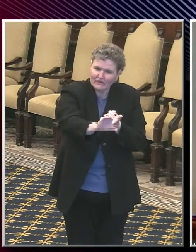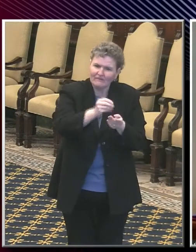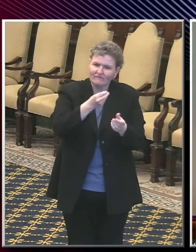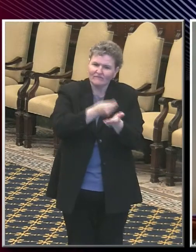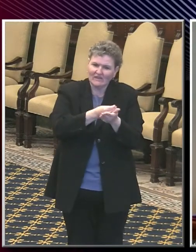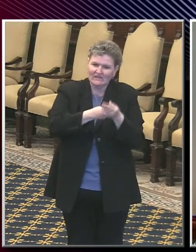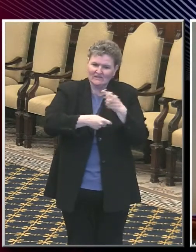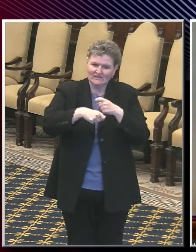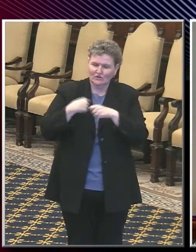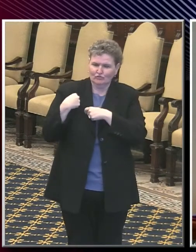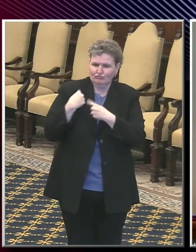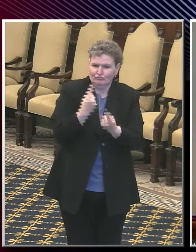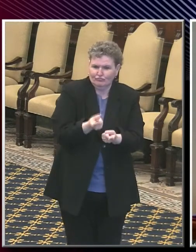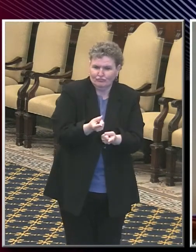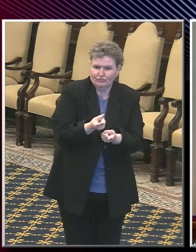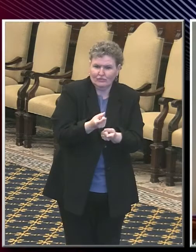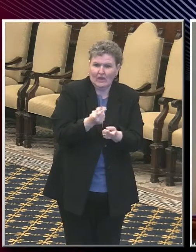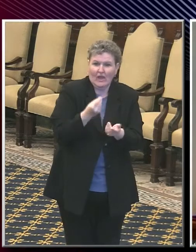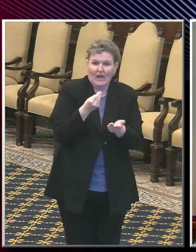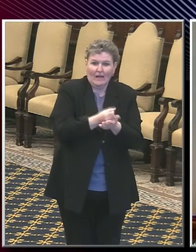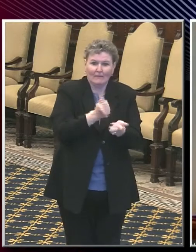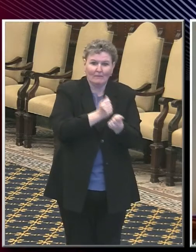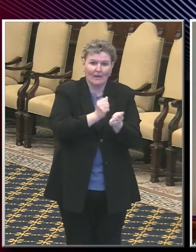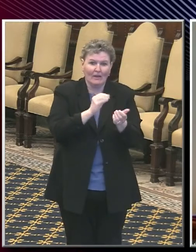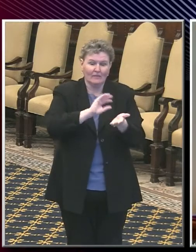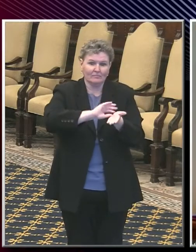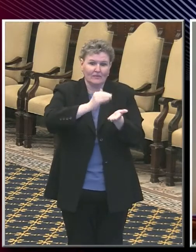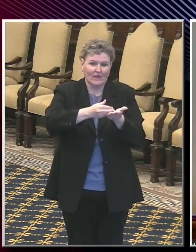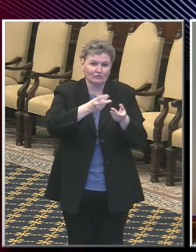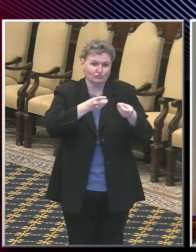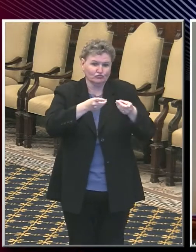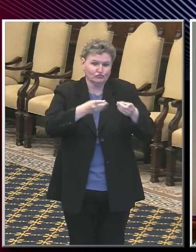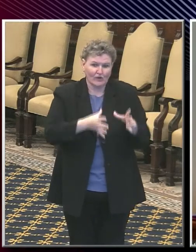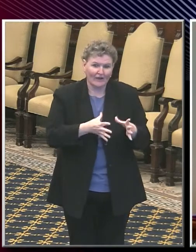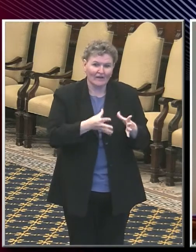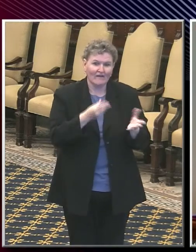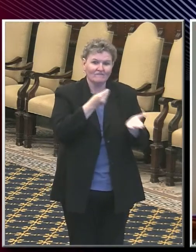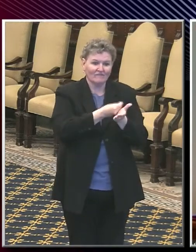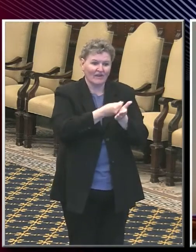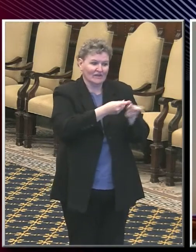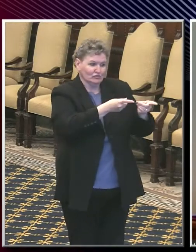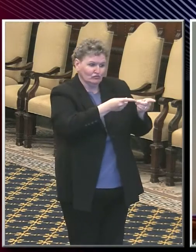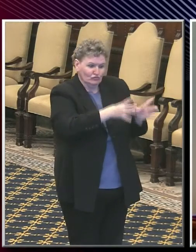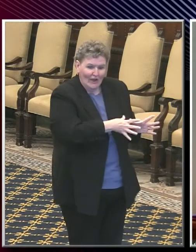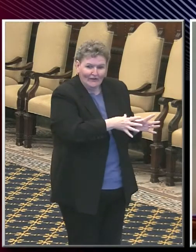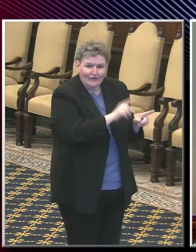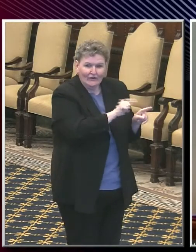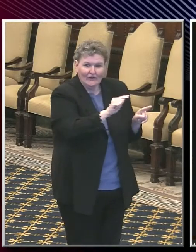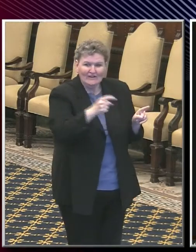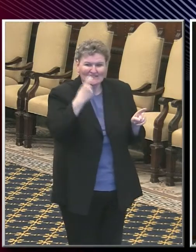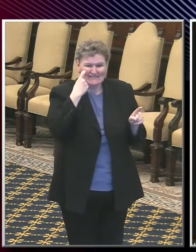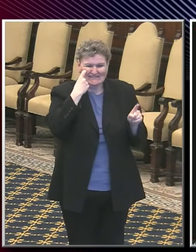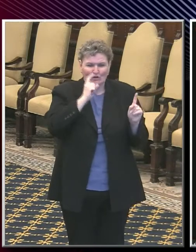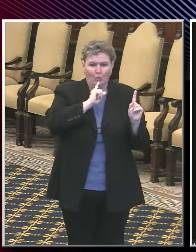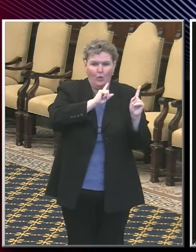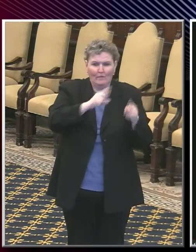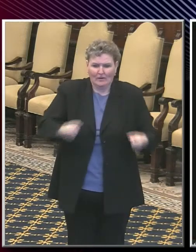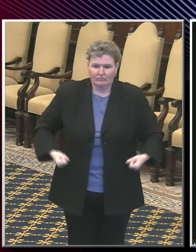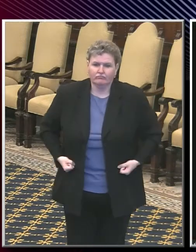them appropriate information. So it's not so much a technical job as it is an important job that requires interpersonal